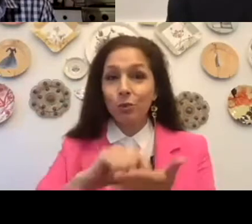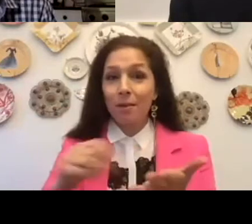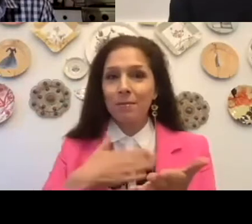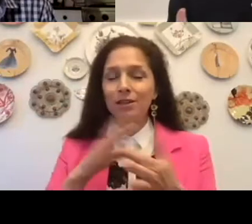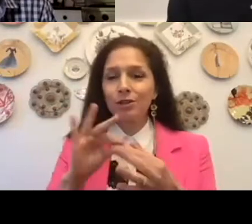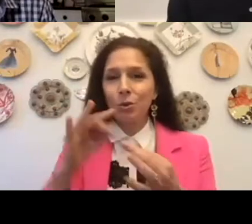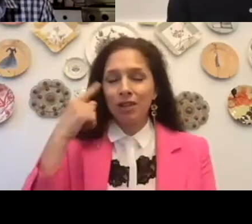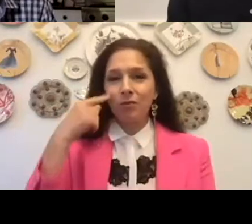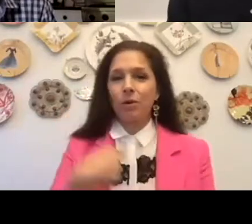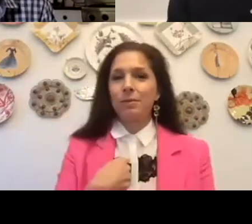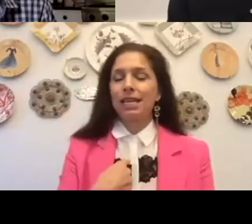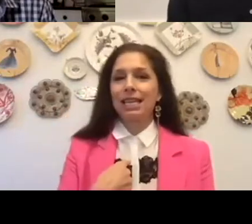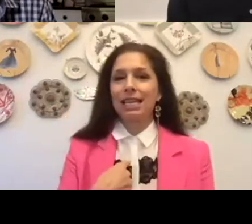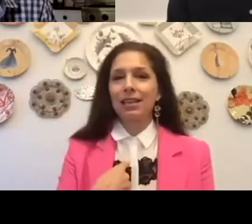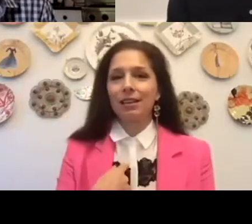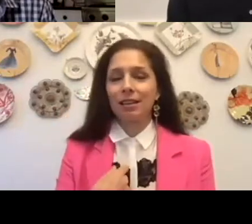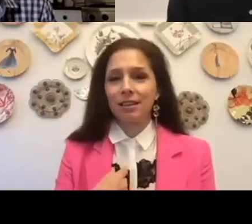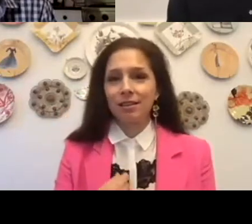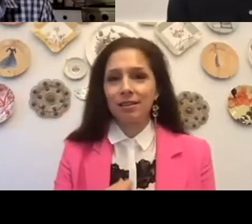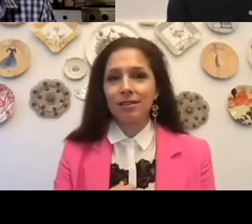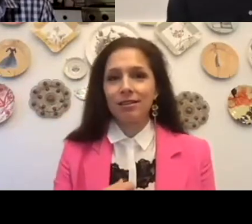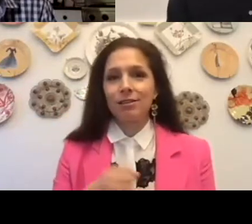for somebody else to write that story for me.